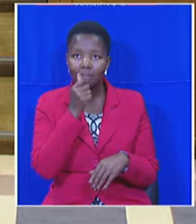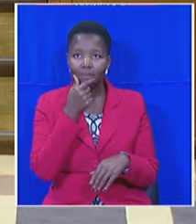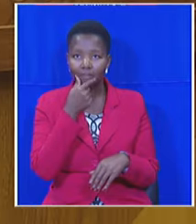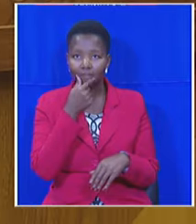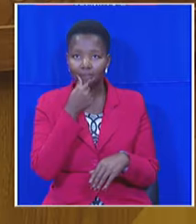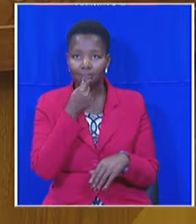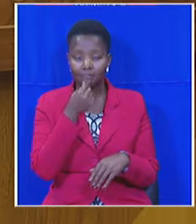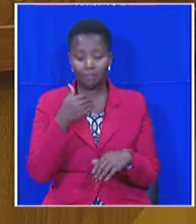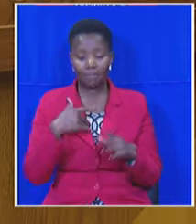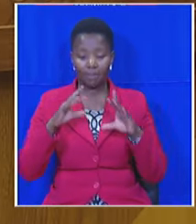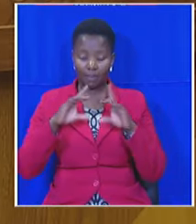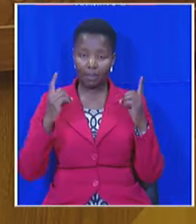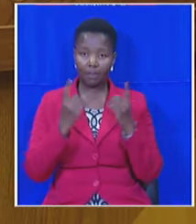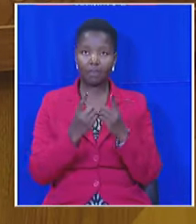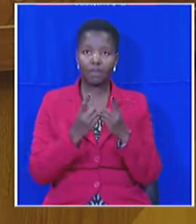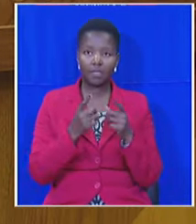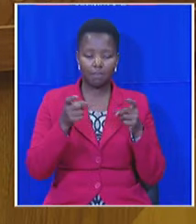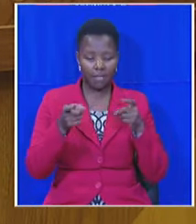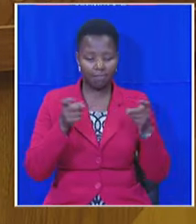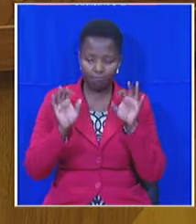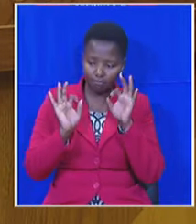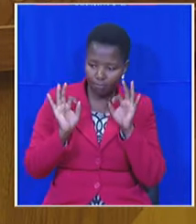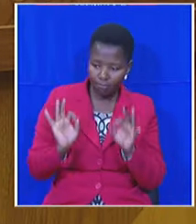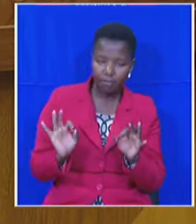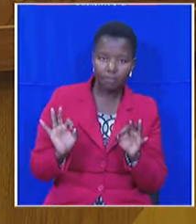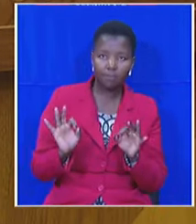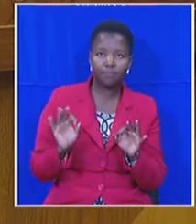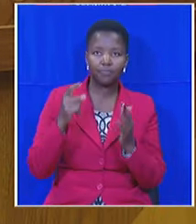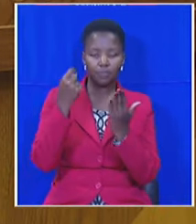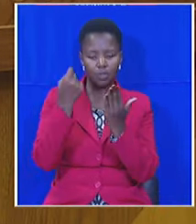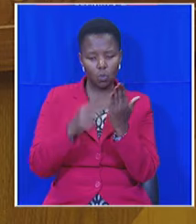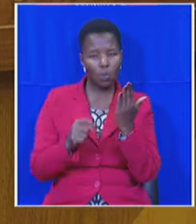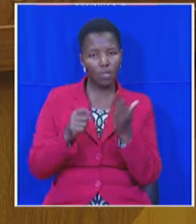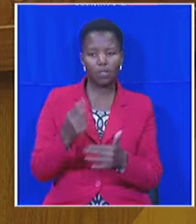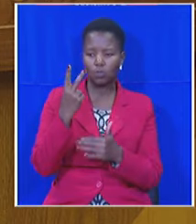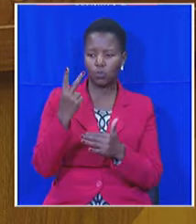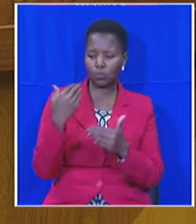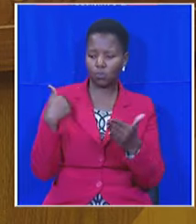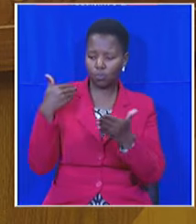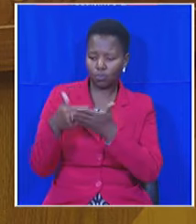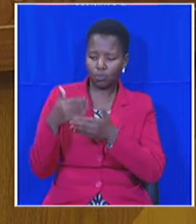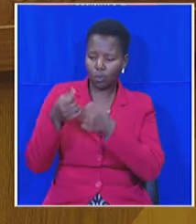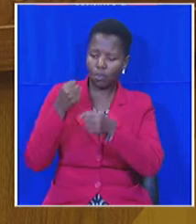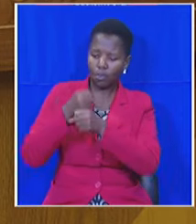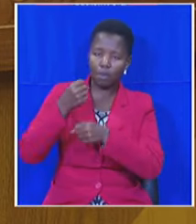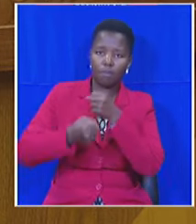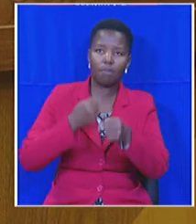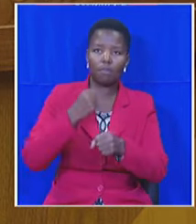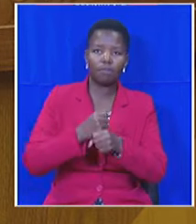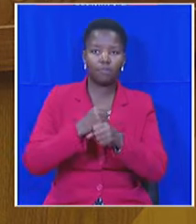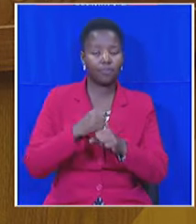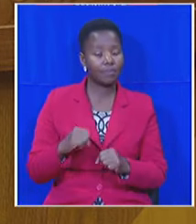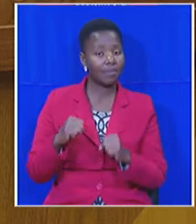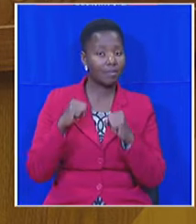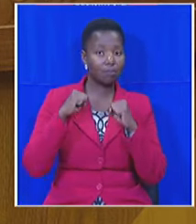The department is well run and has received 2 clean audits consecutively. Boxing is back in